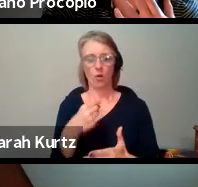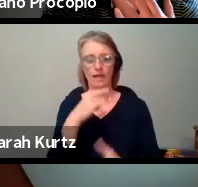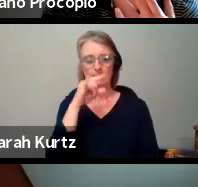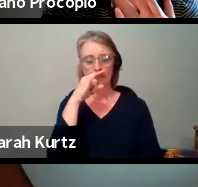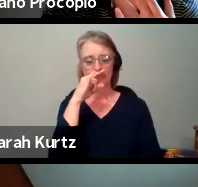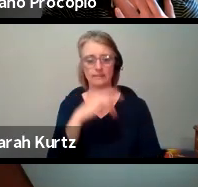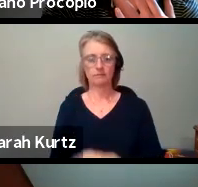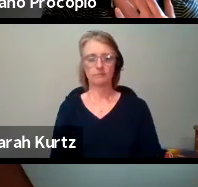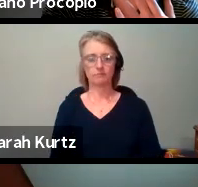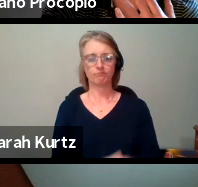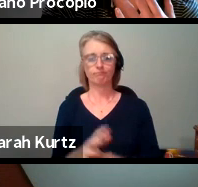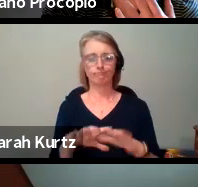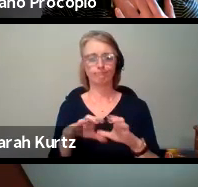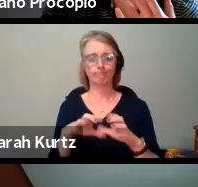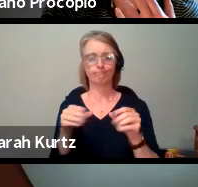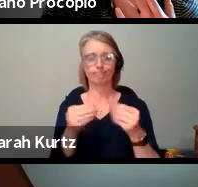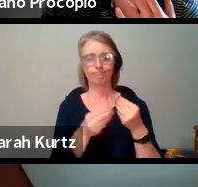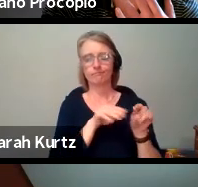kids.